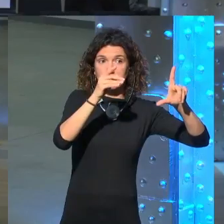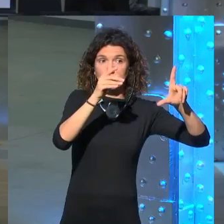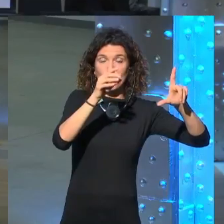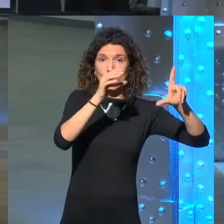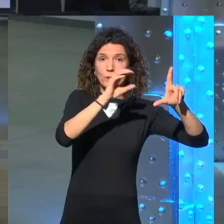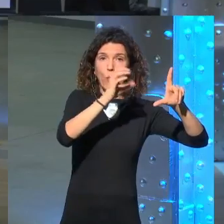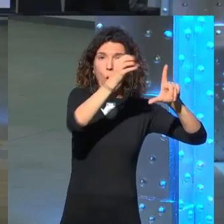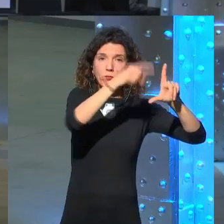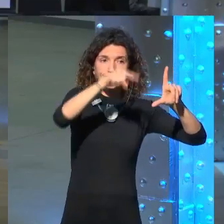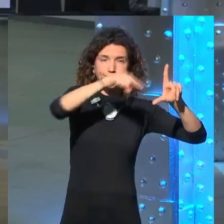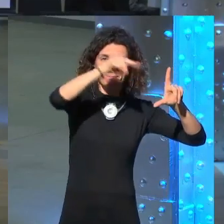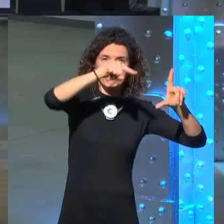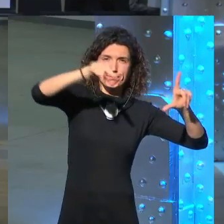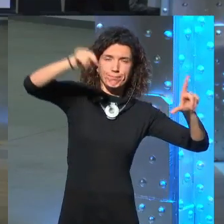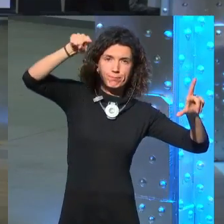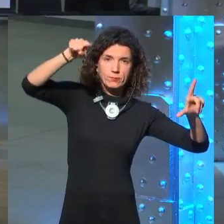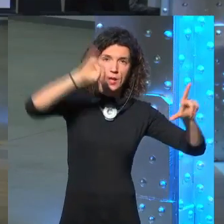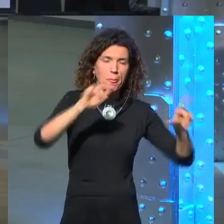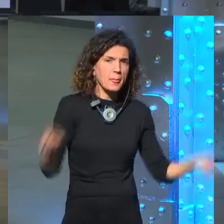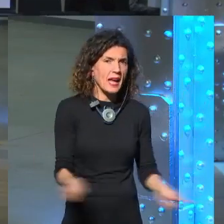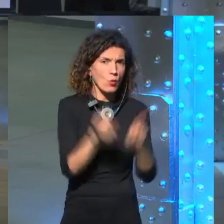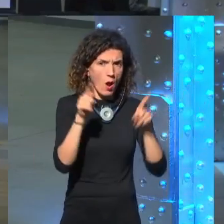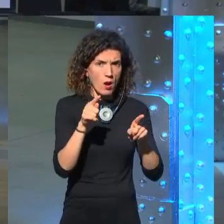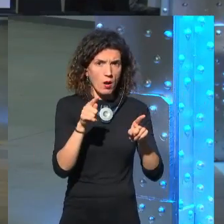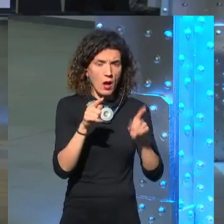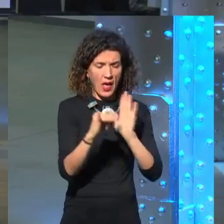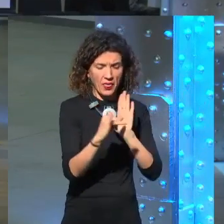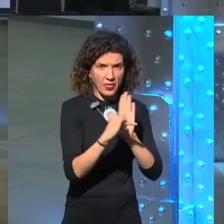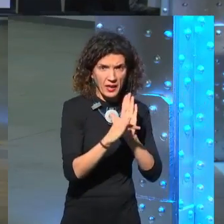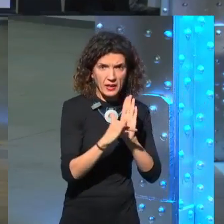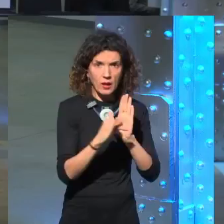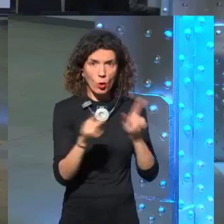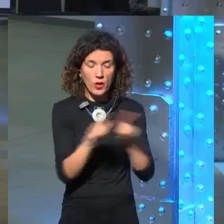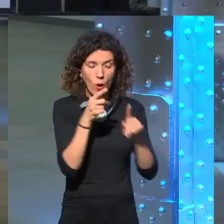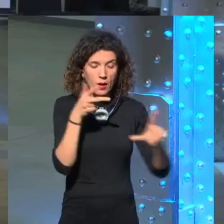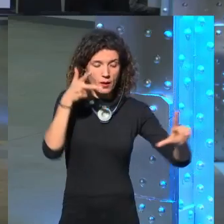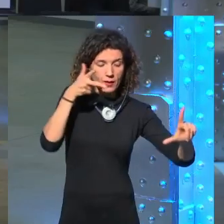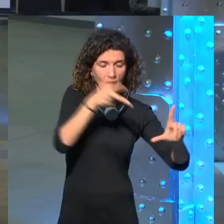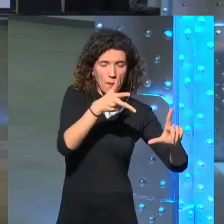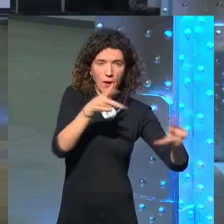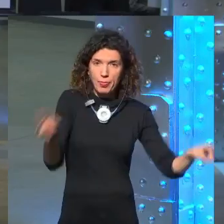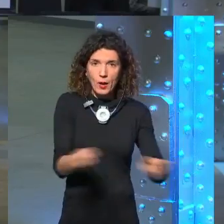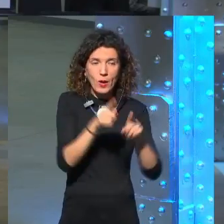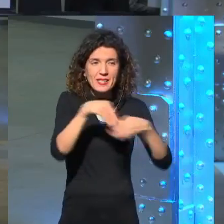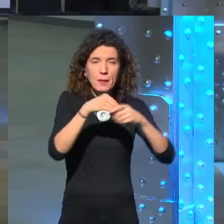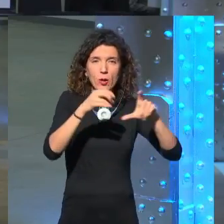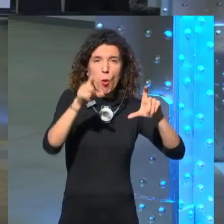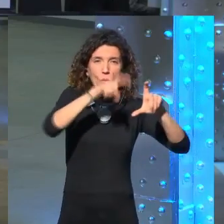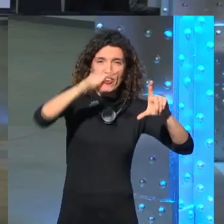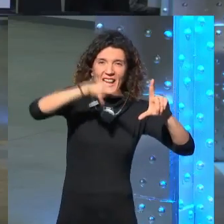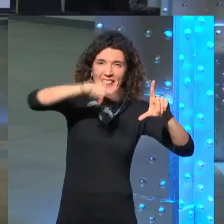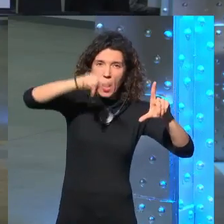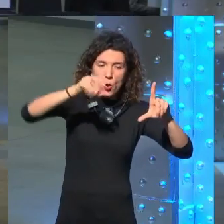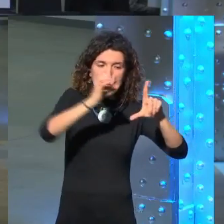here? I'm measuring what the distance above the table is and the angle that the dice is leaving. So this